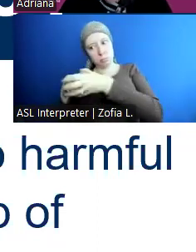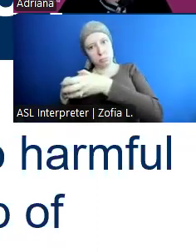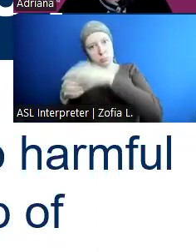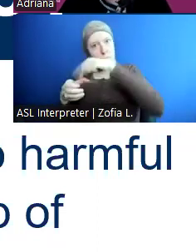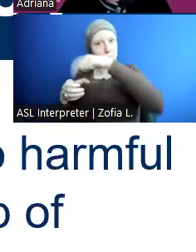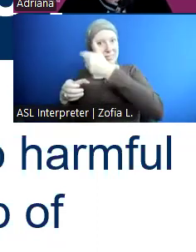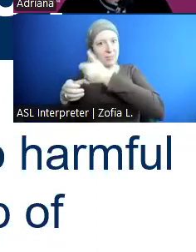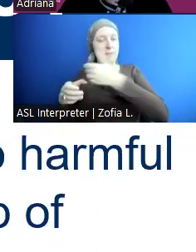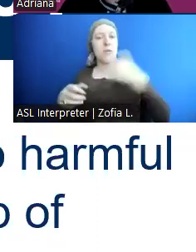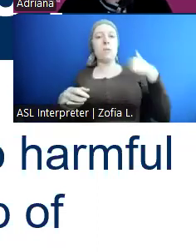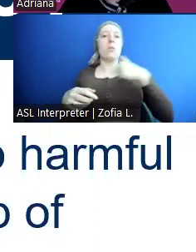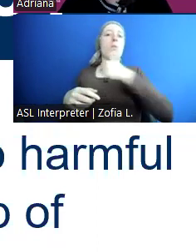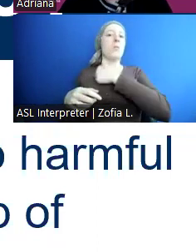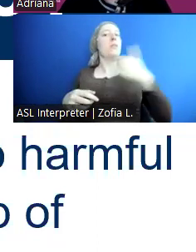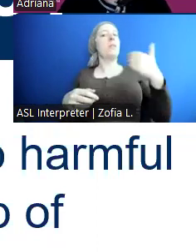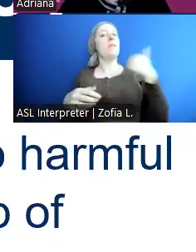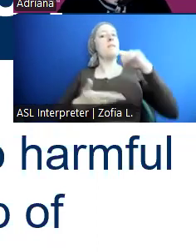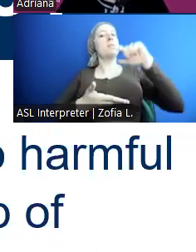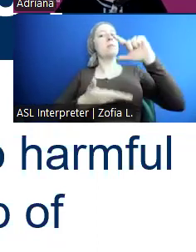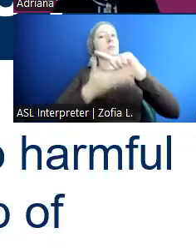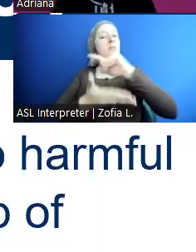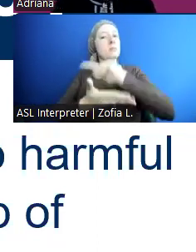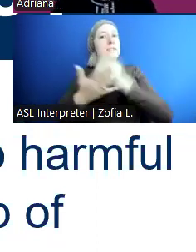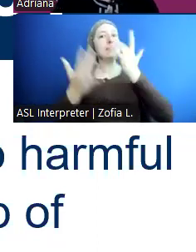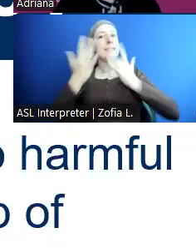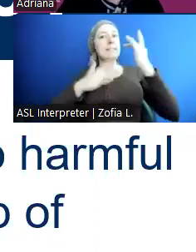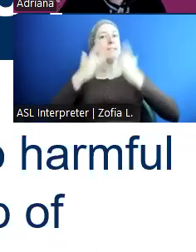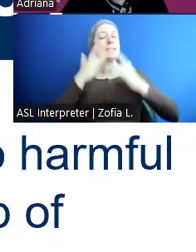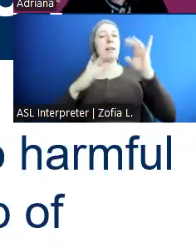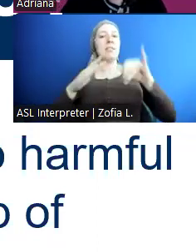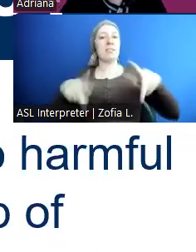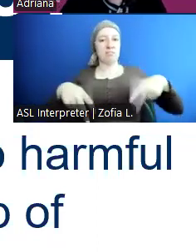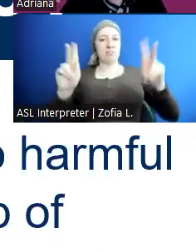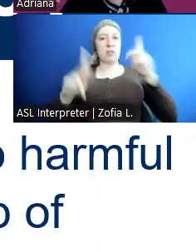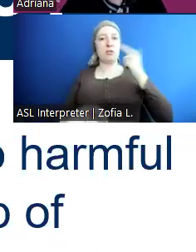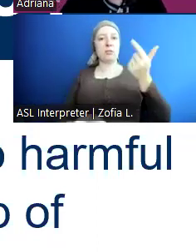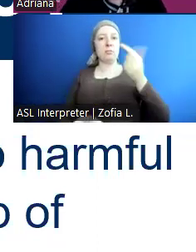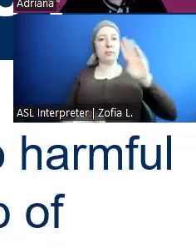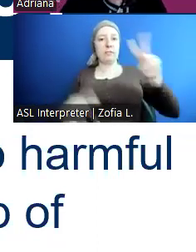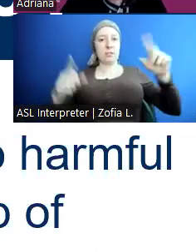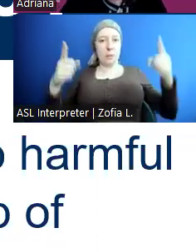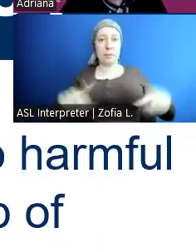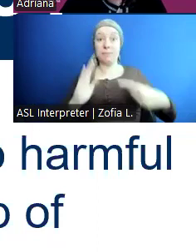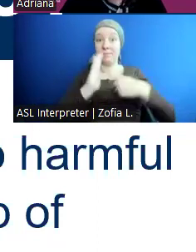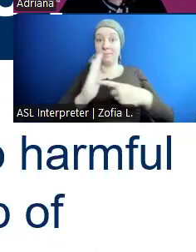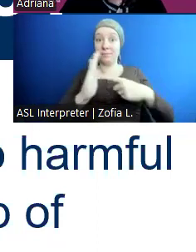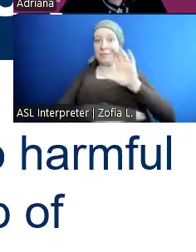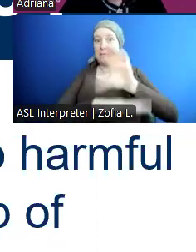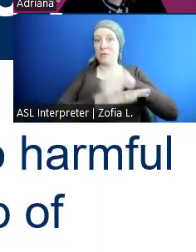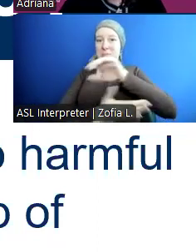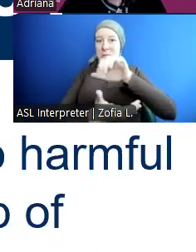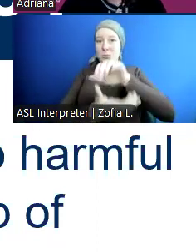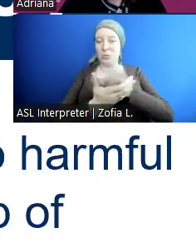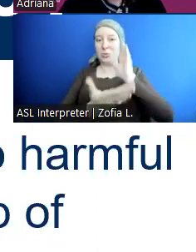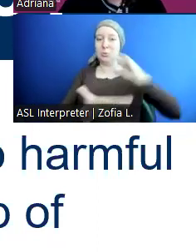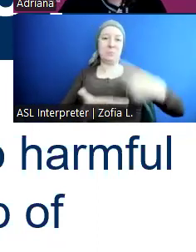laws, norms that create the environment for gender-based violence to happen, like the issue of forced marriage, which we'll be talking